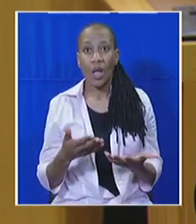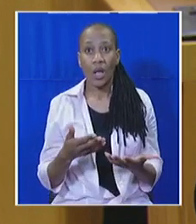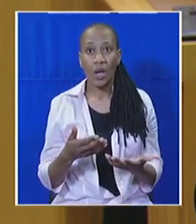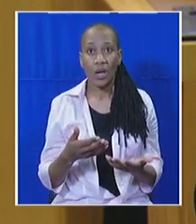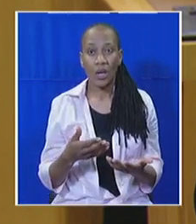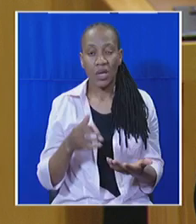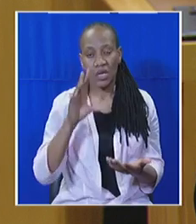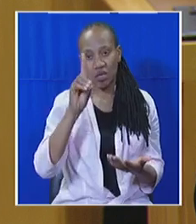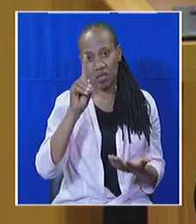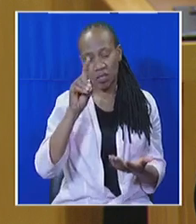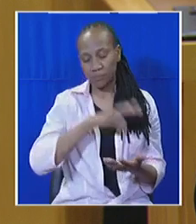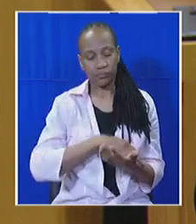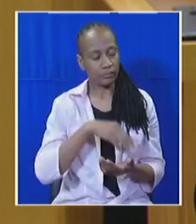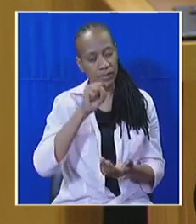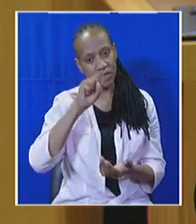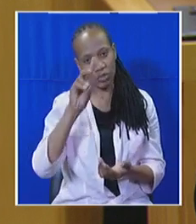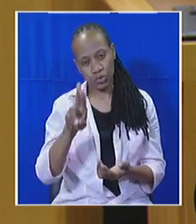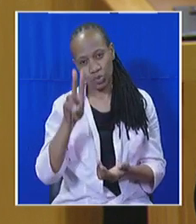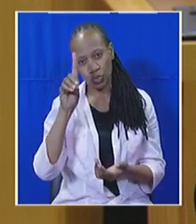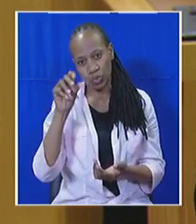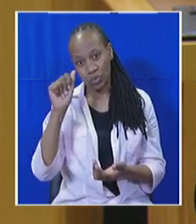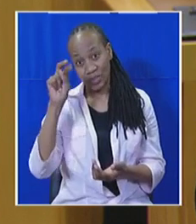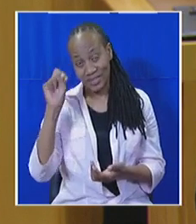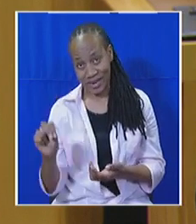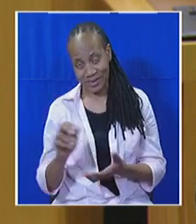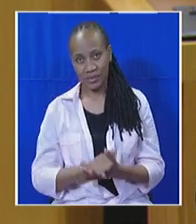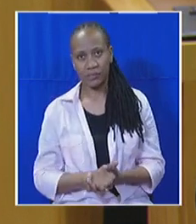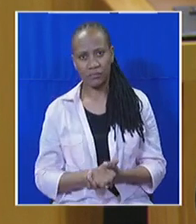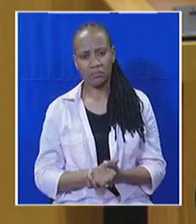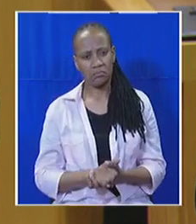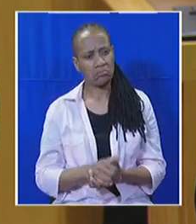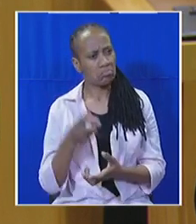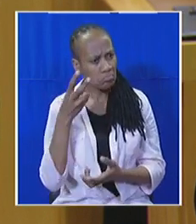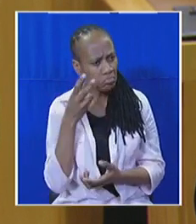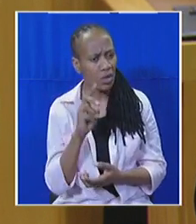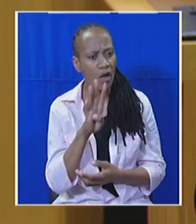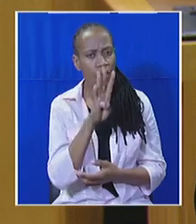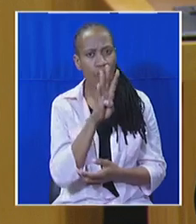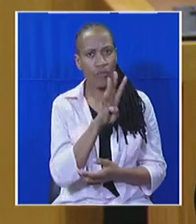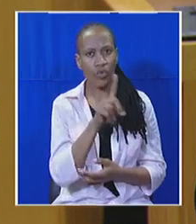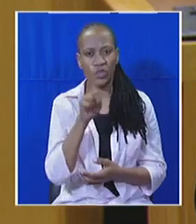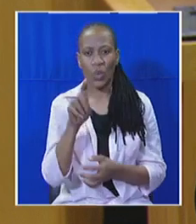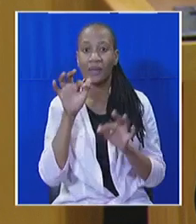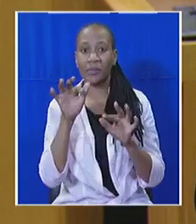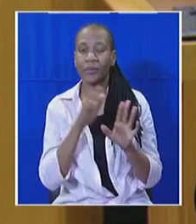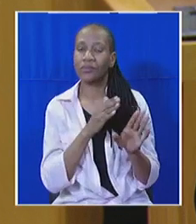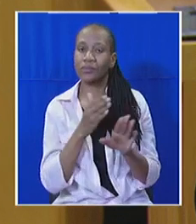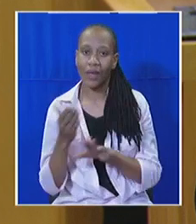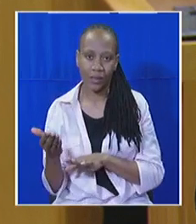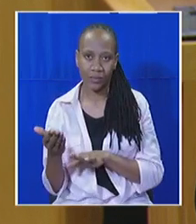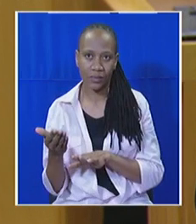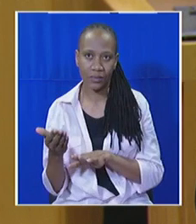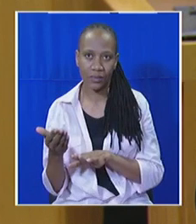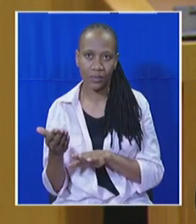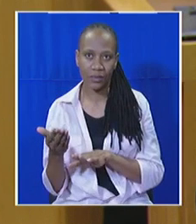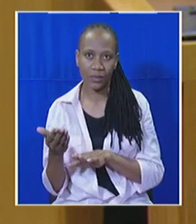South Sudan. Also notes that reports indicate that at least 41 people died in the accident, most